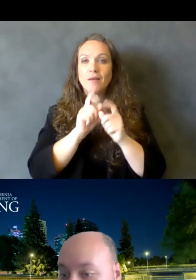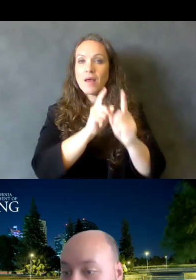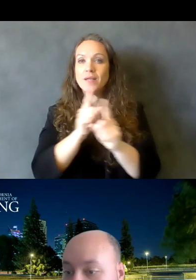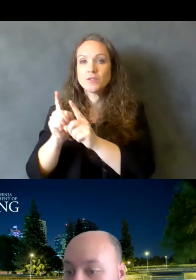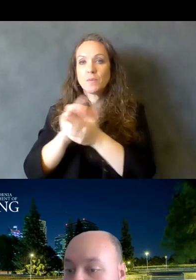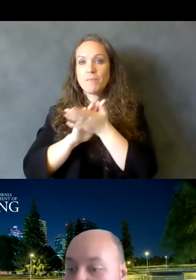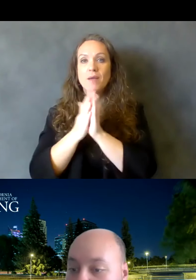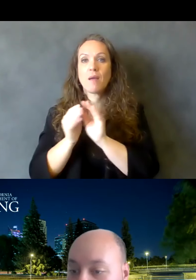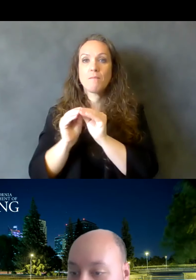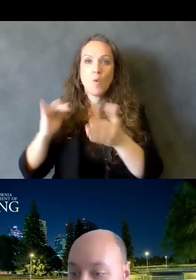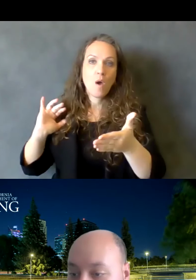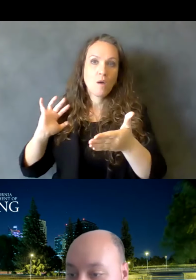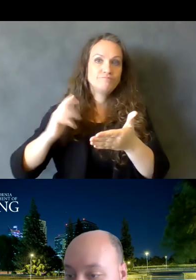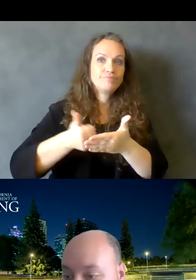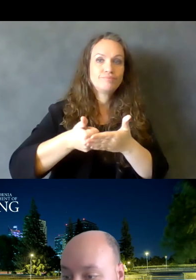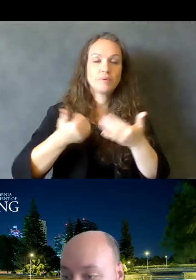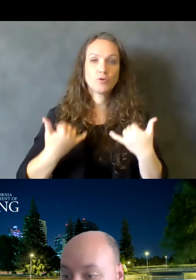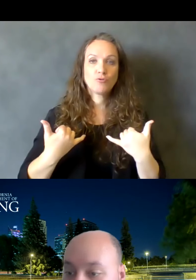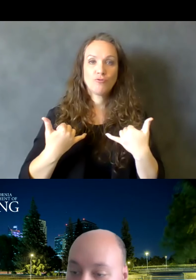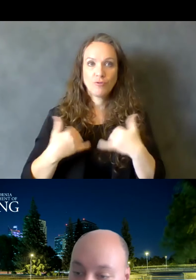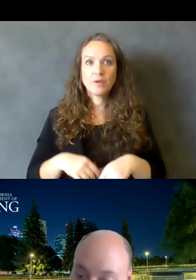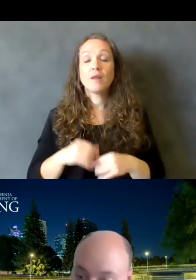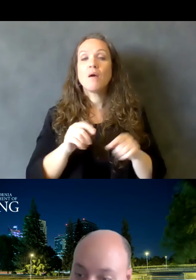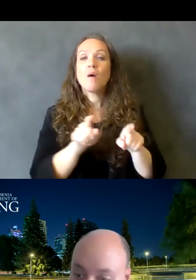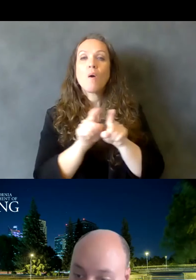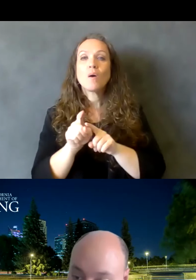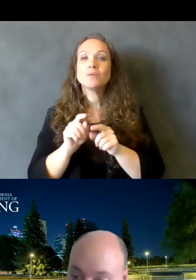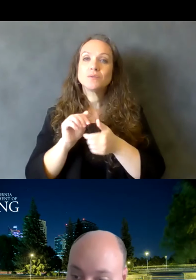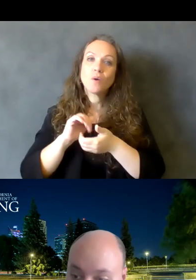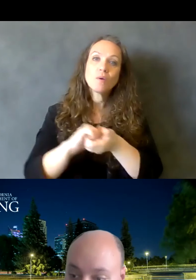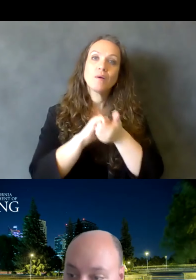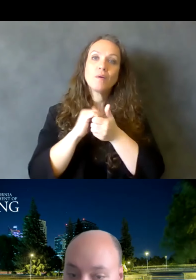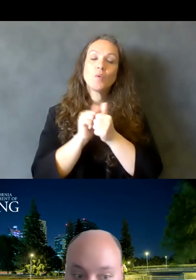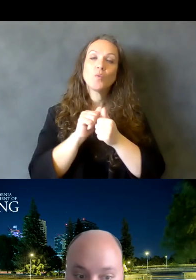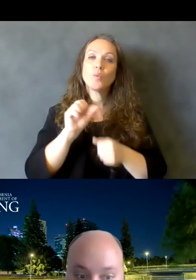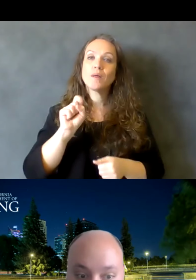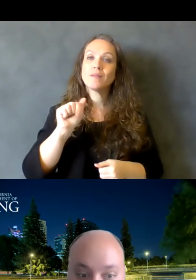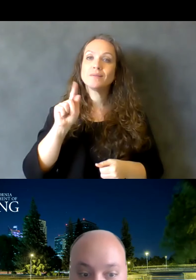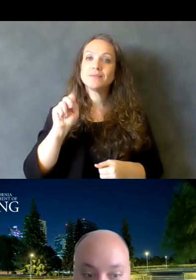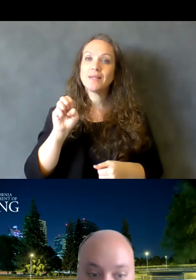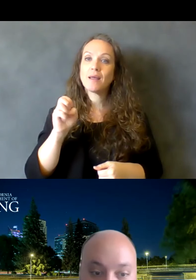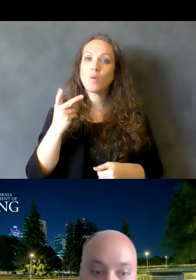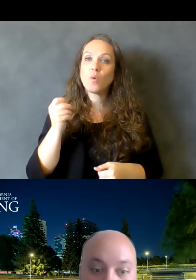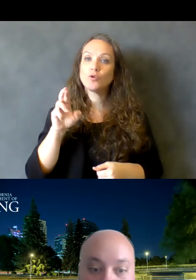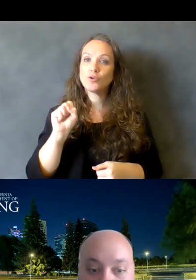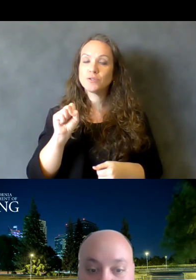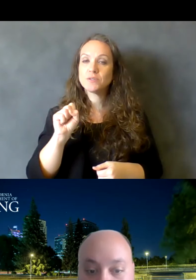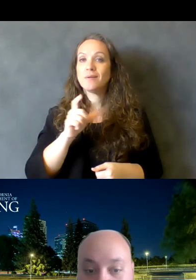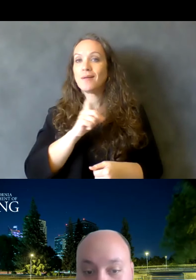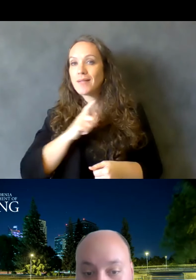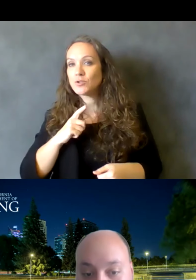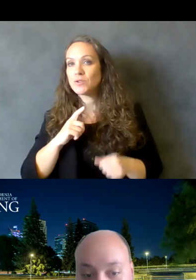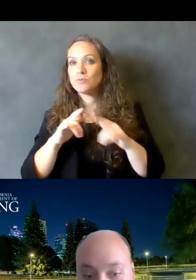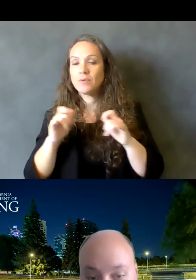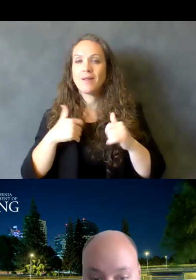also during that time to collaborate with stakeholders and the administration and the legislature to develop a long-term strategy to expand